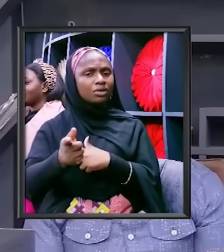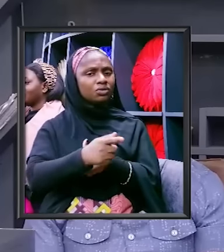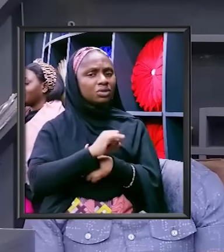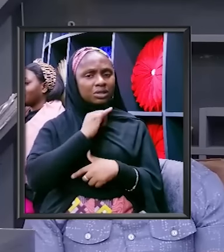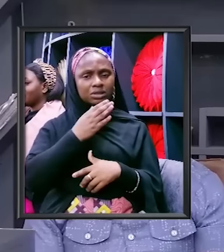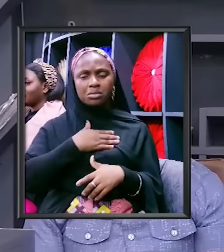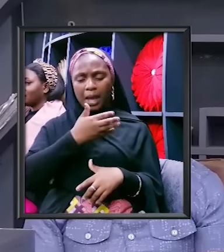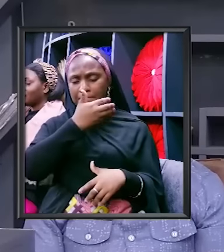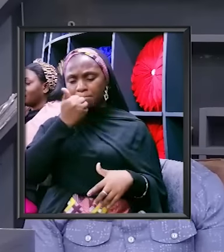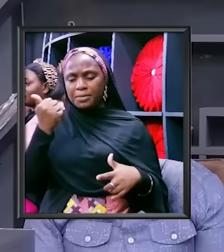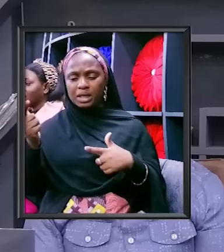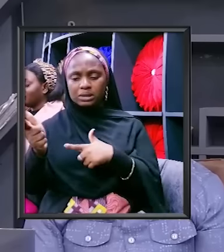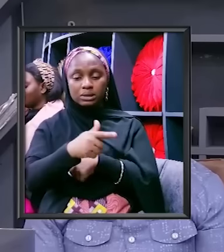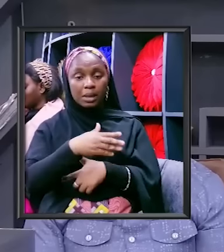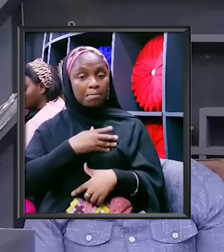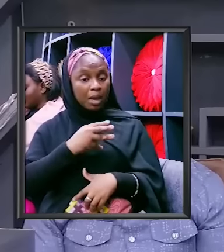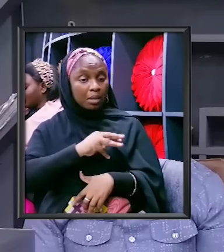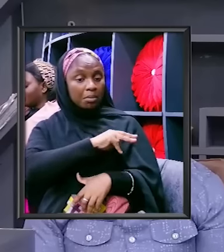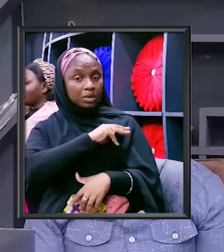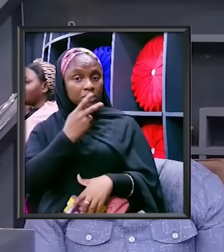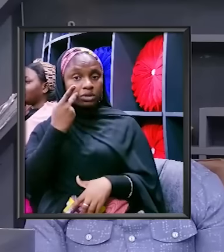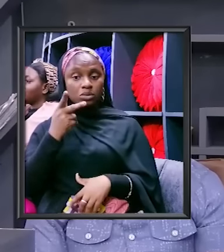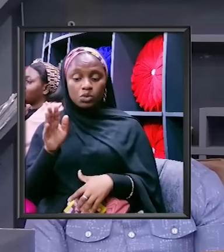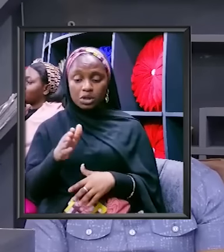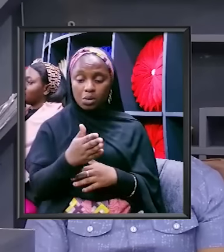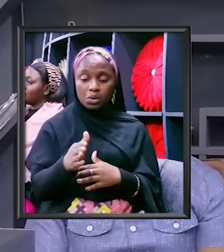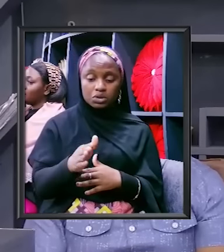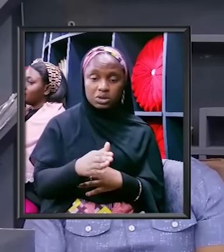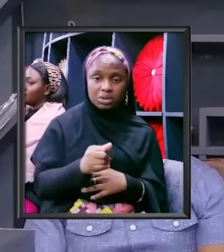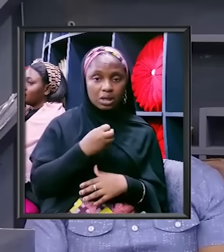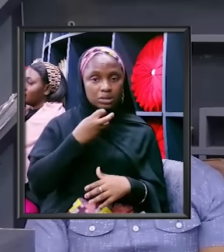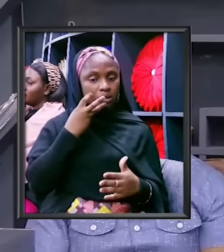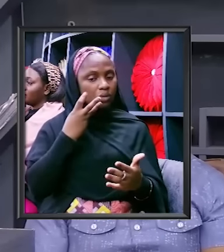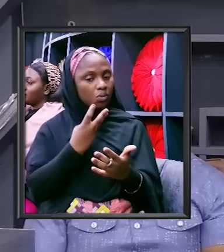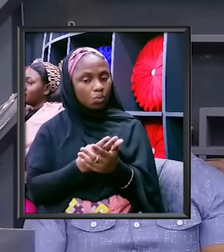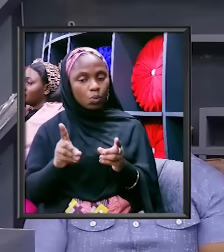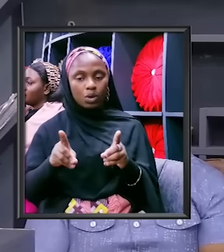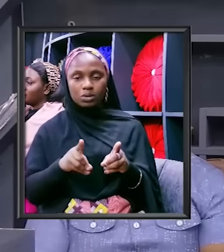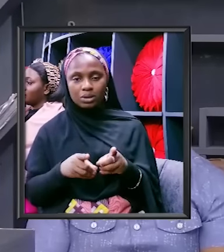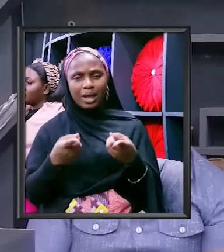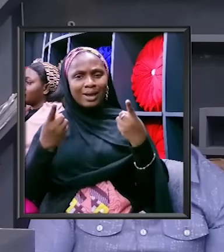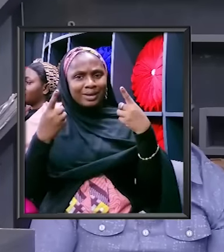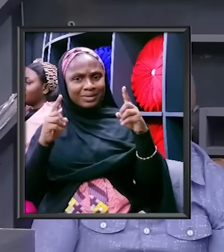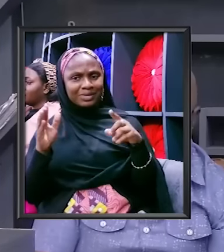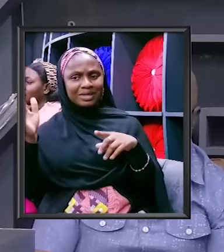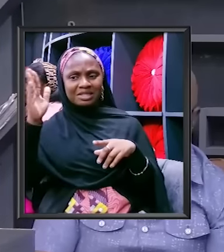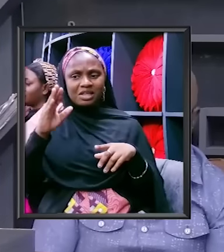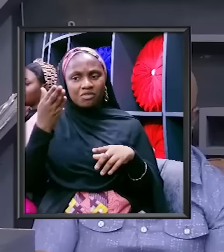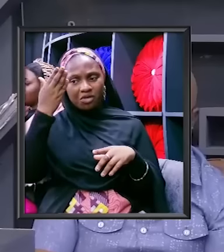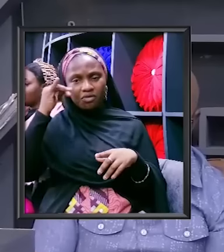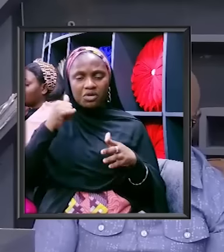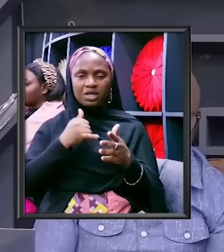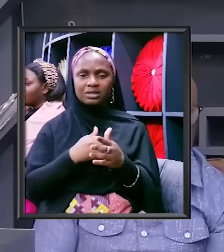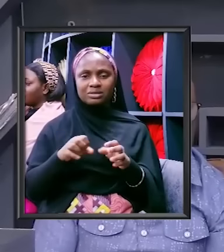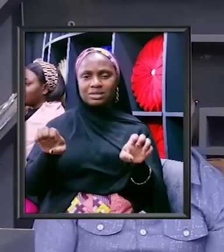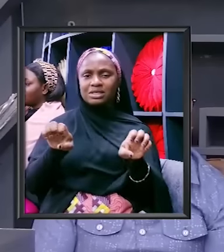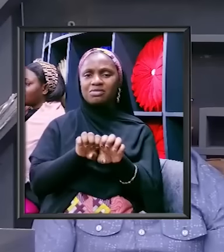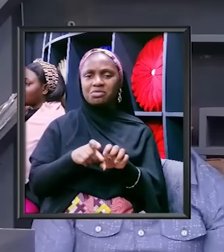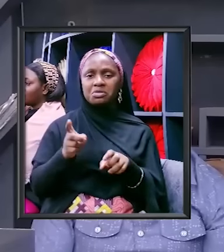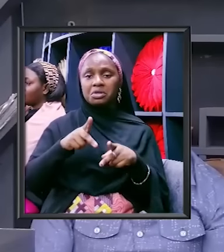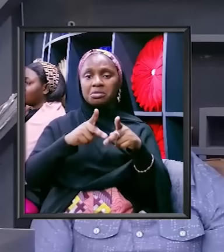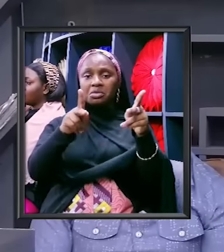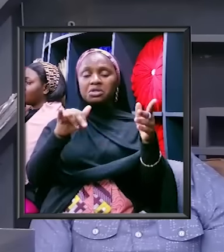day. Mm. But my minister saw me while I was cleaning and he just said, well done. Mm. The person will never forget it. Mm. Even the places